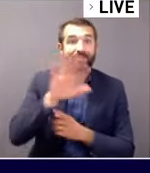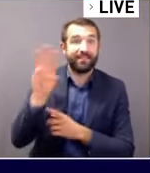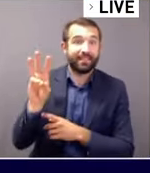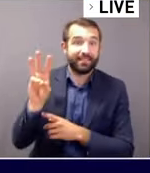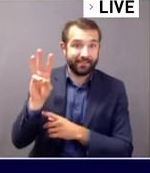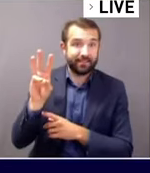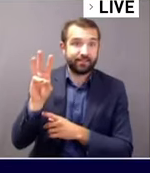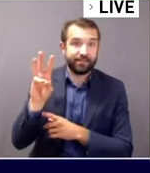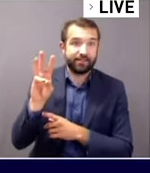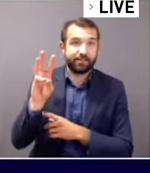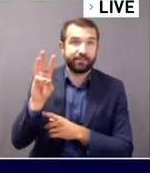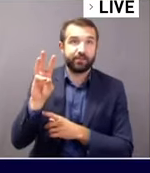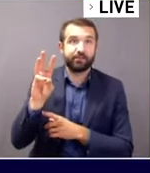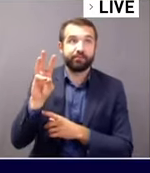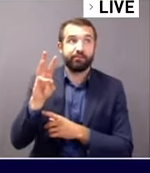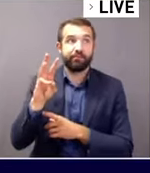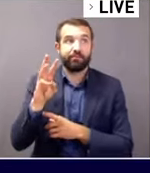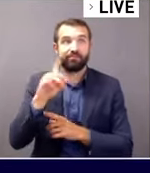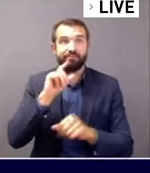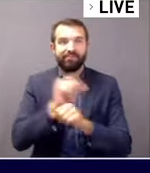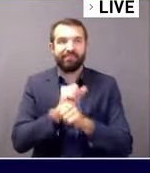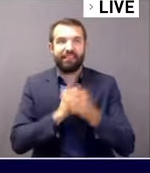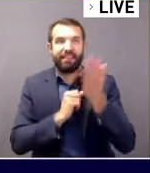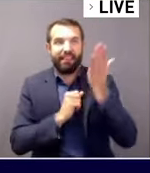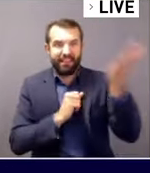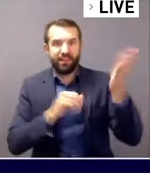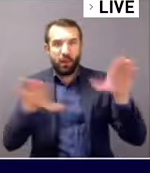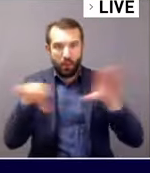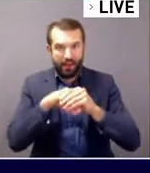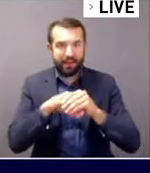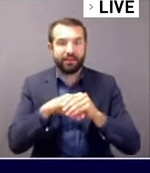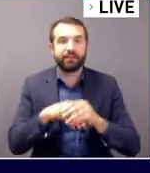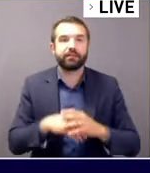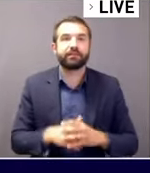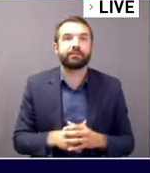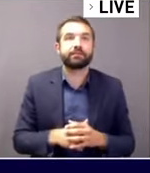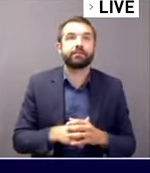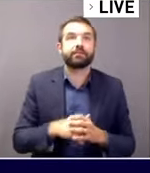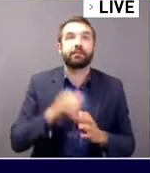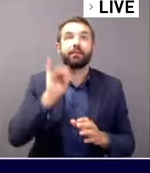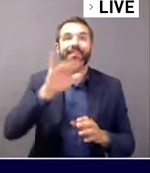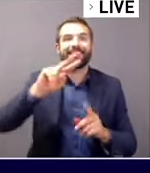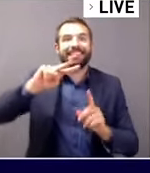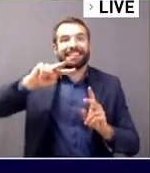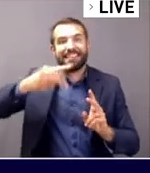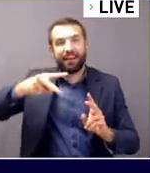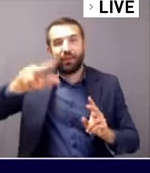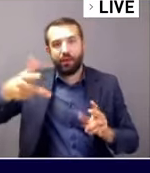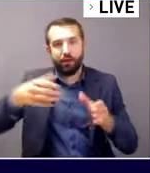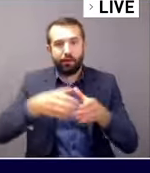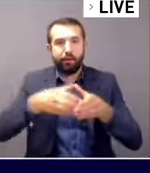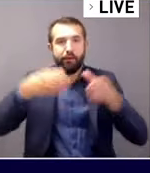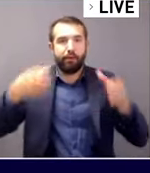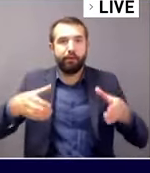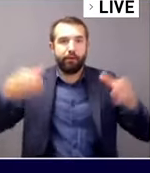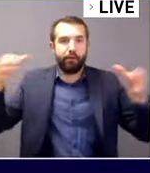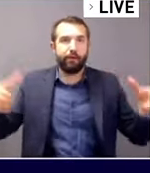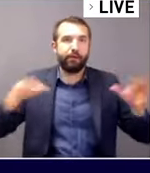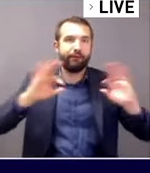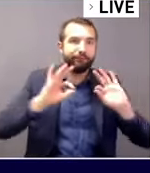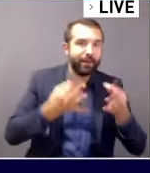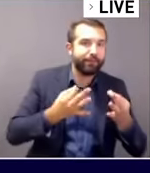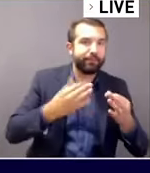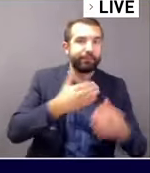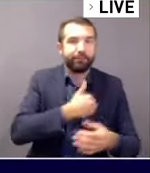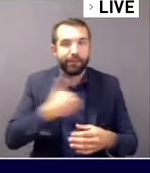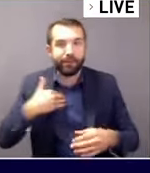56 of those cases are wedding guests and their secondary or tertiary contacts.